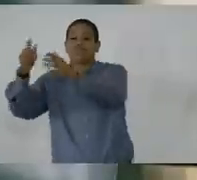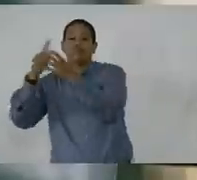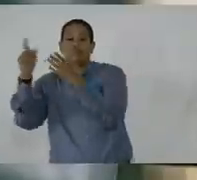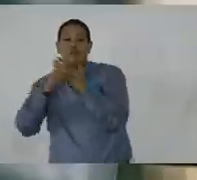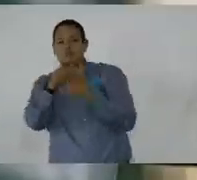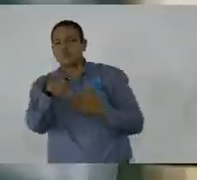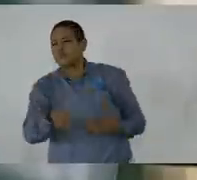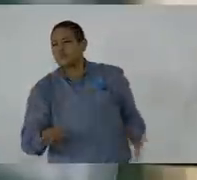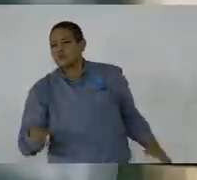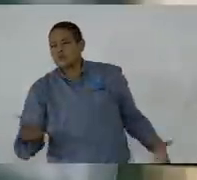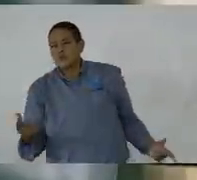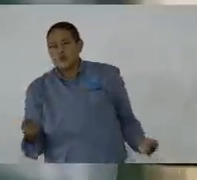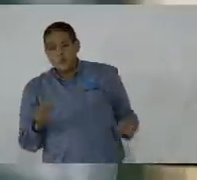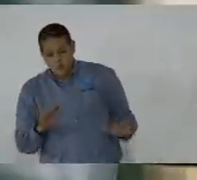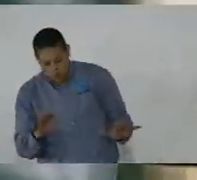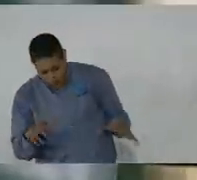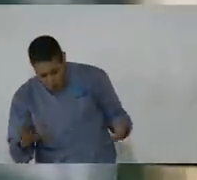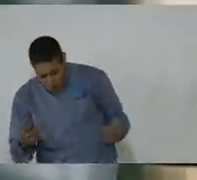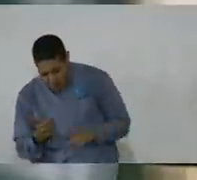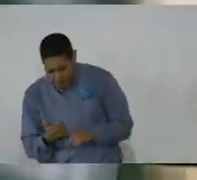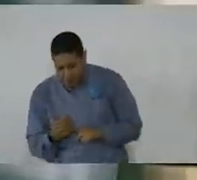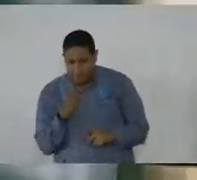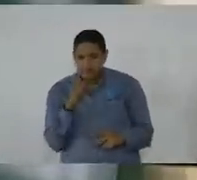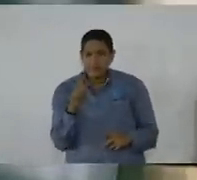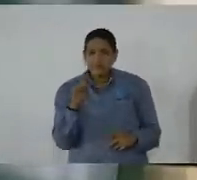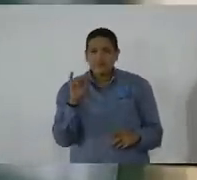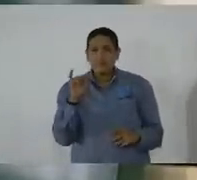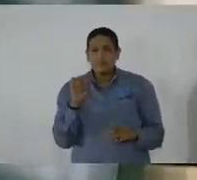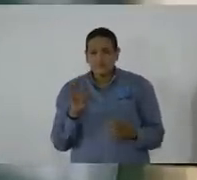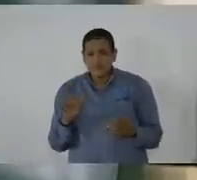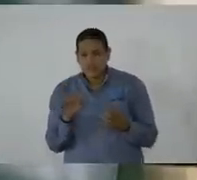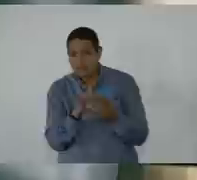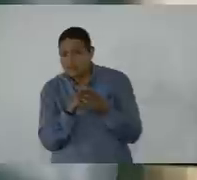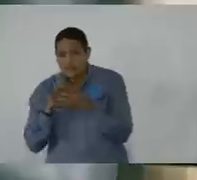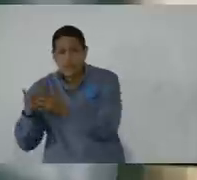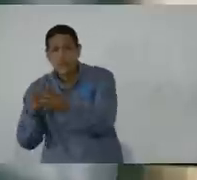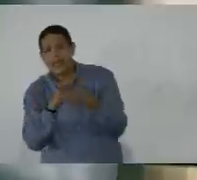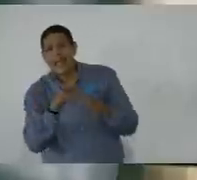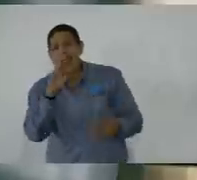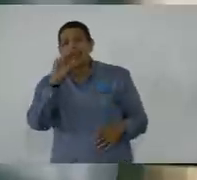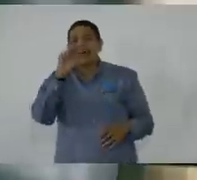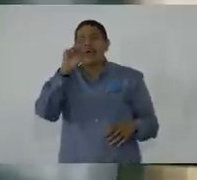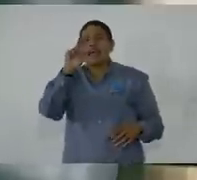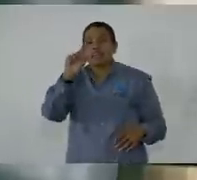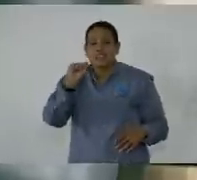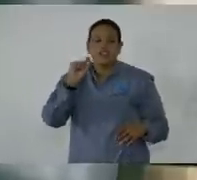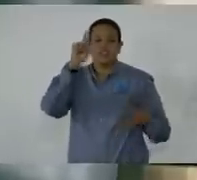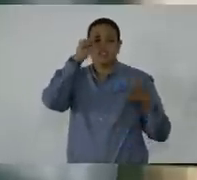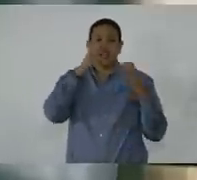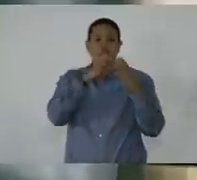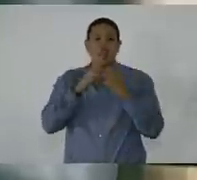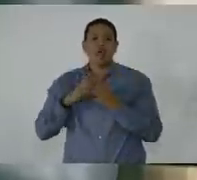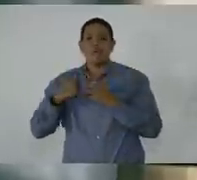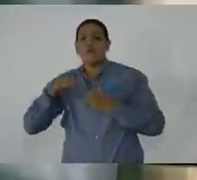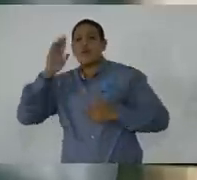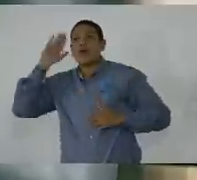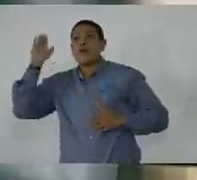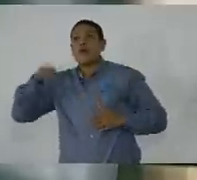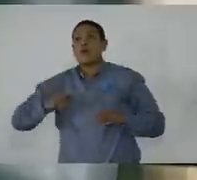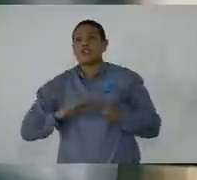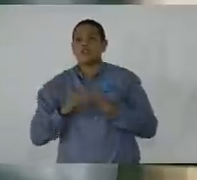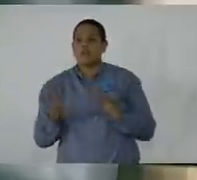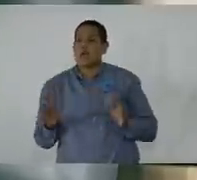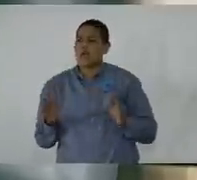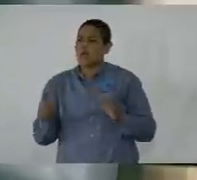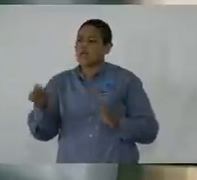what this is to drive is an interconnection, a nexus, collaboration, as we encourage all Jamaicans to